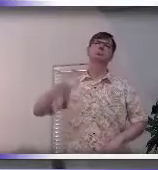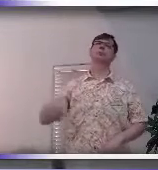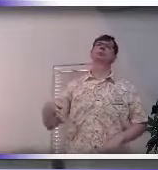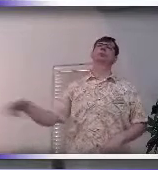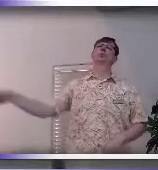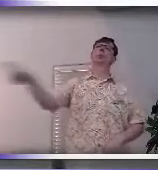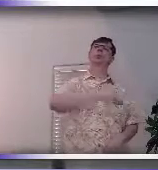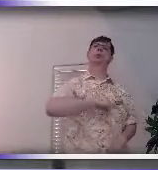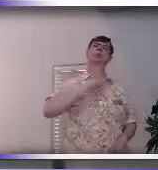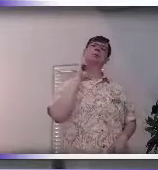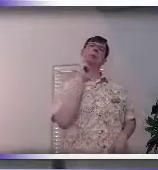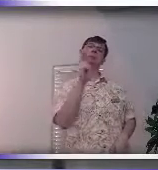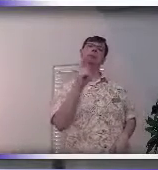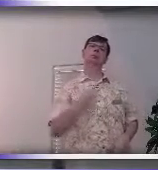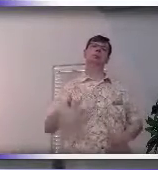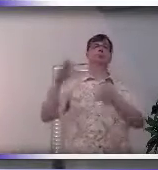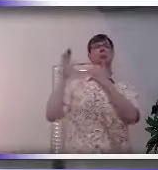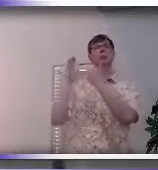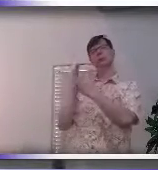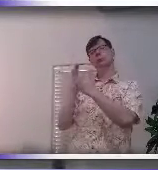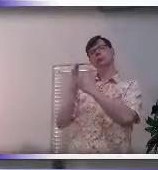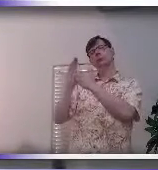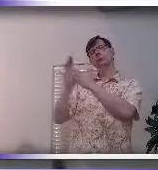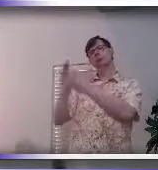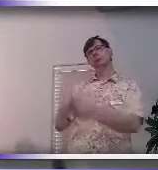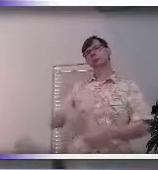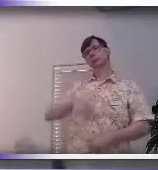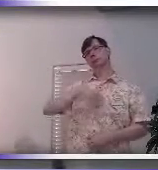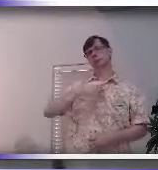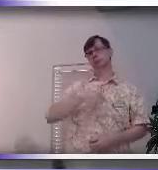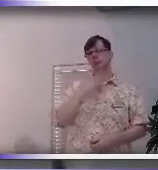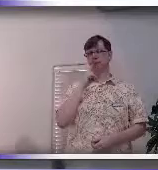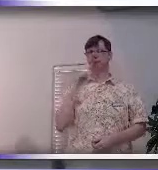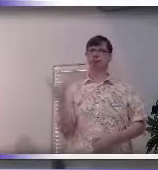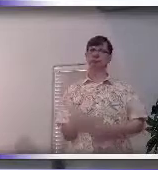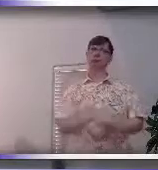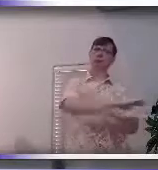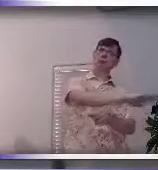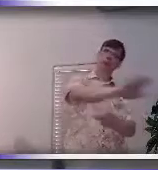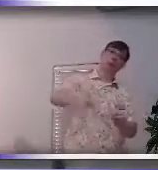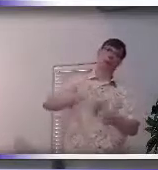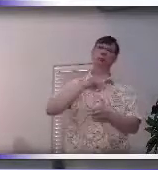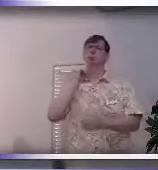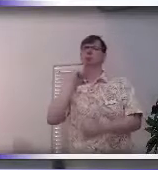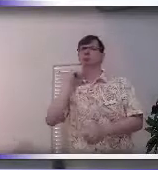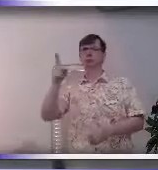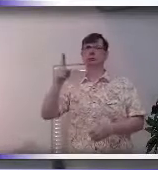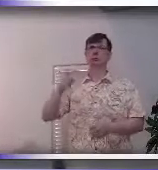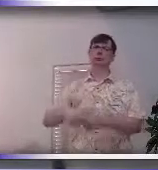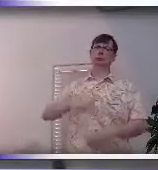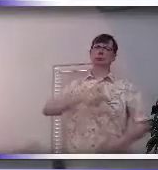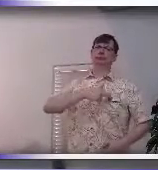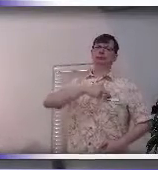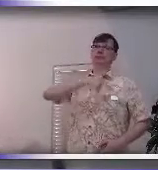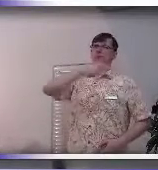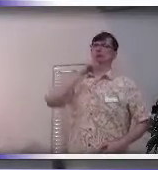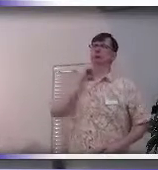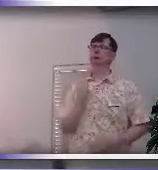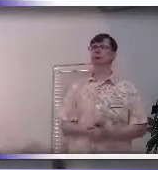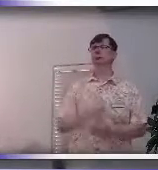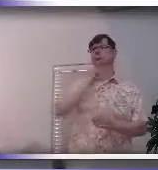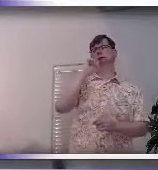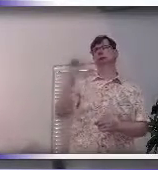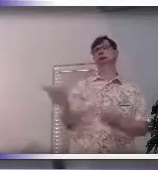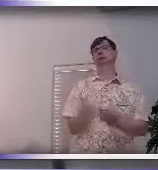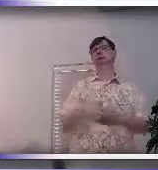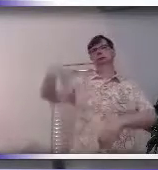are. It is the source of all of our true heart's desires. It is the source of